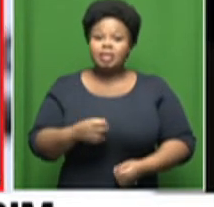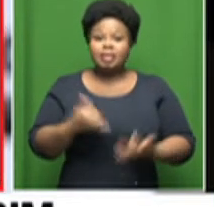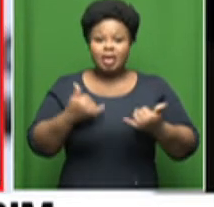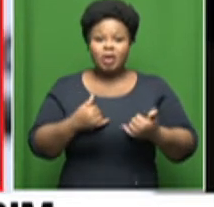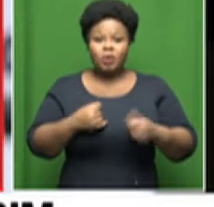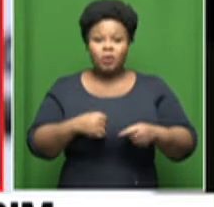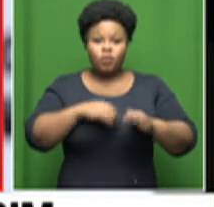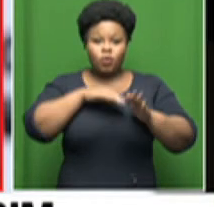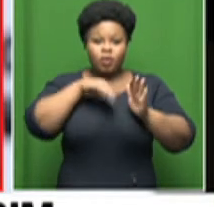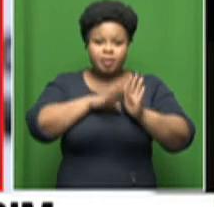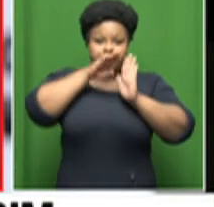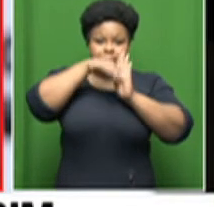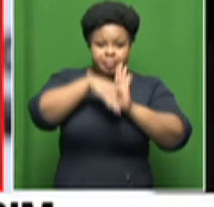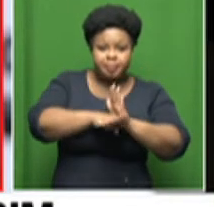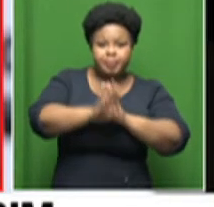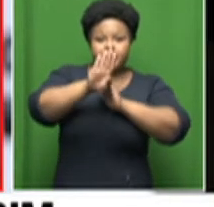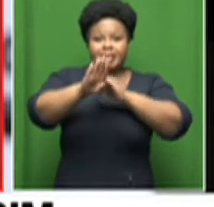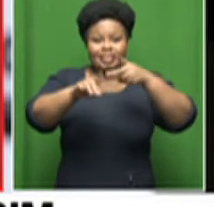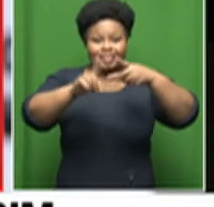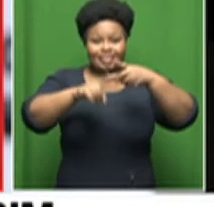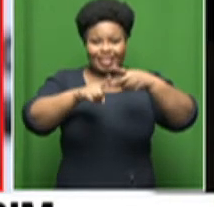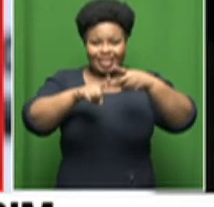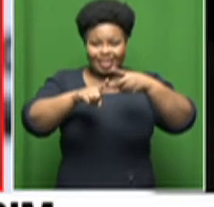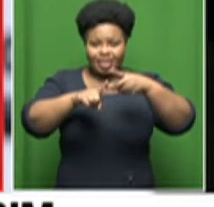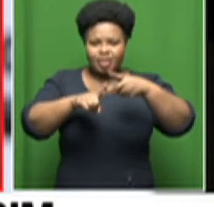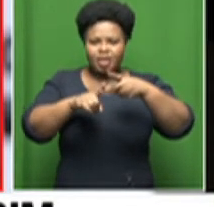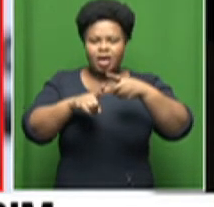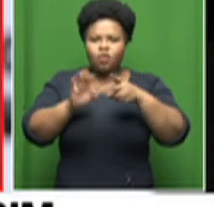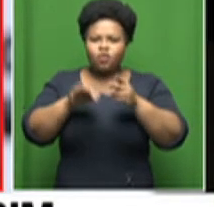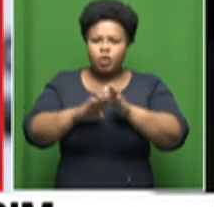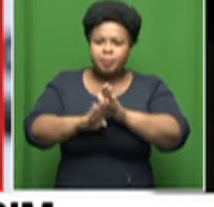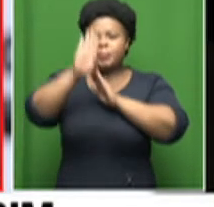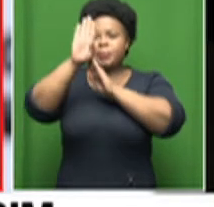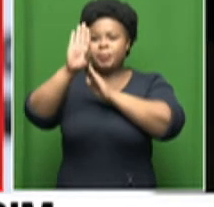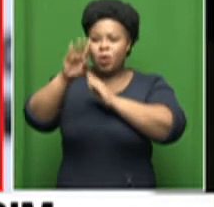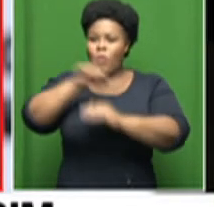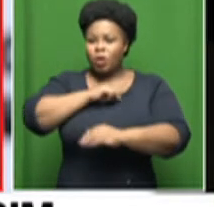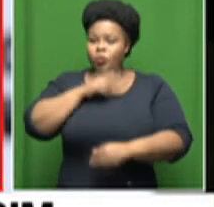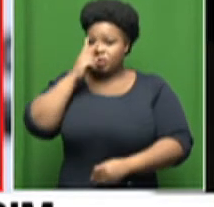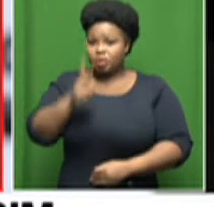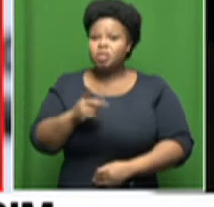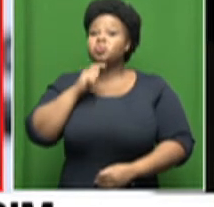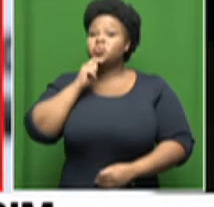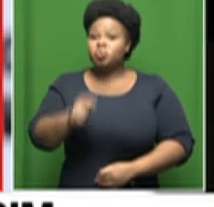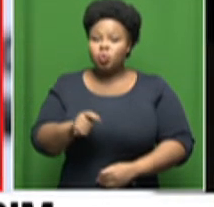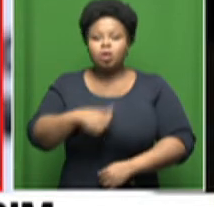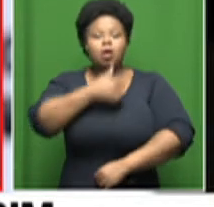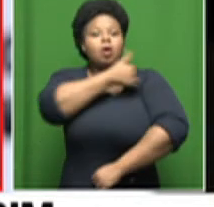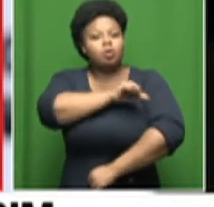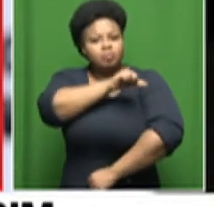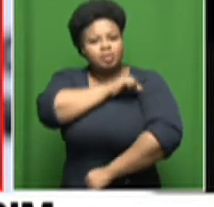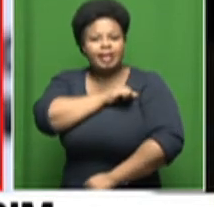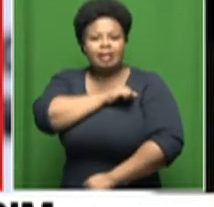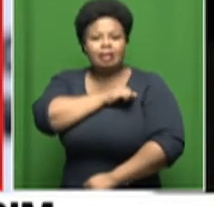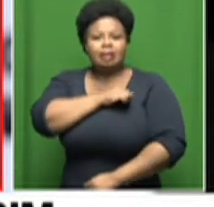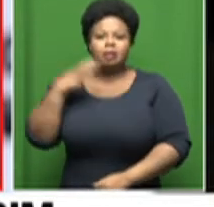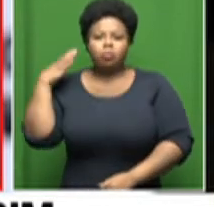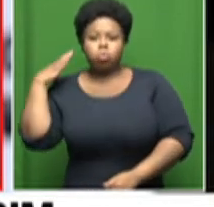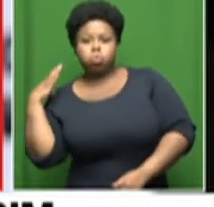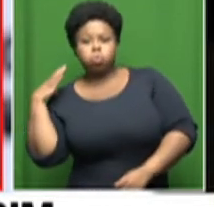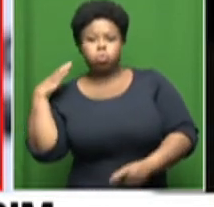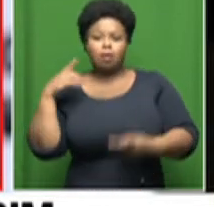wave grew, it's a reflection of just the sheer burden of clinical illness, the hospitalizations and